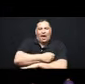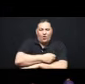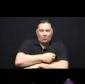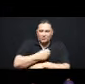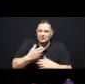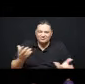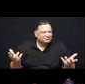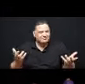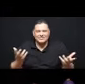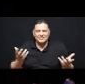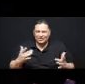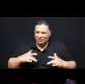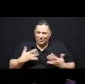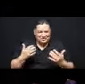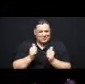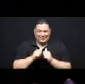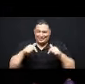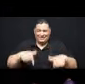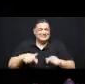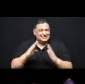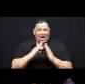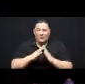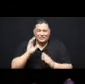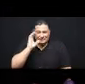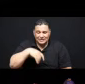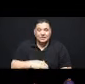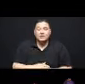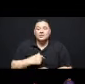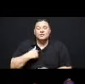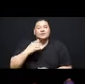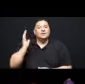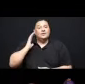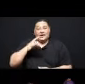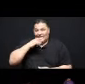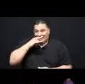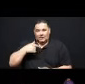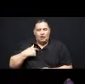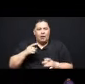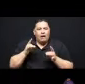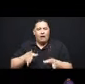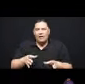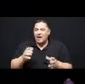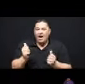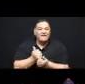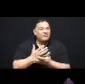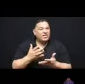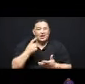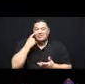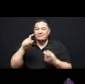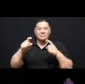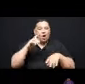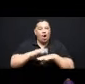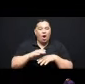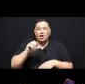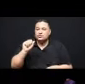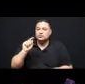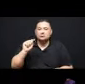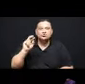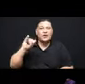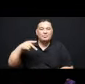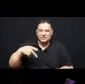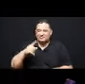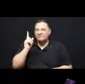When I was a kid, I hated how everything on the strip was fake. Everything was a